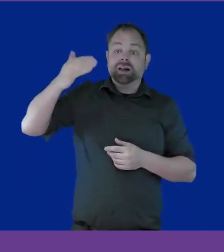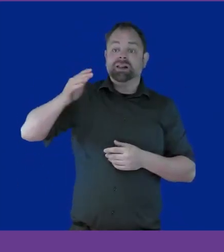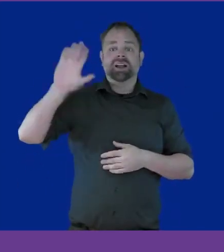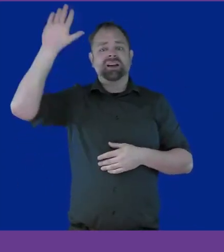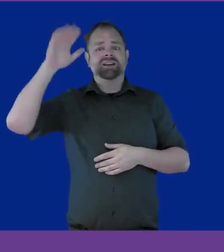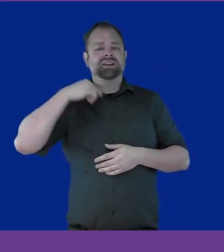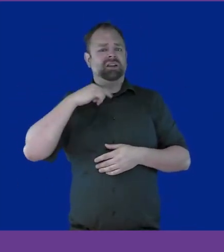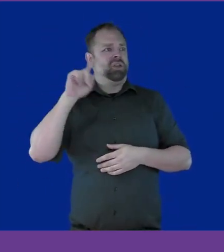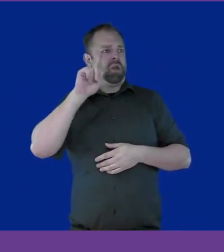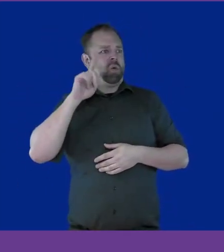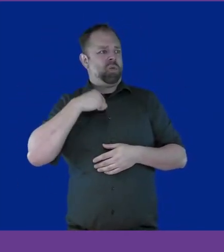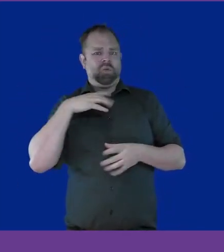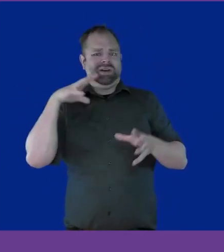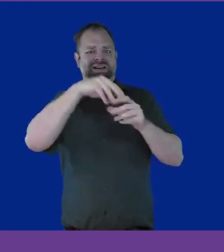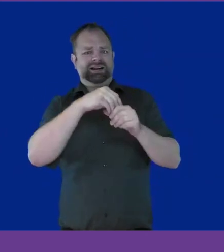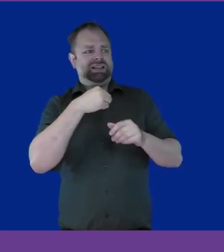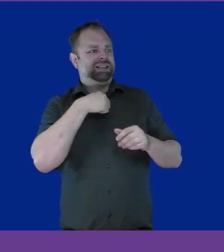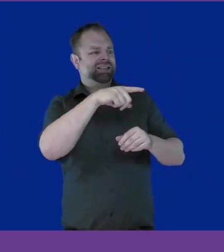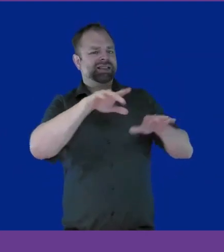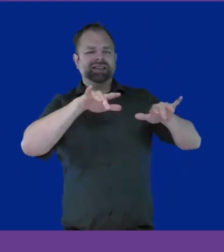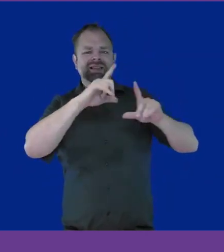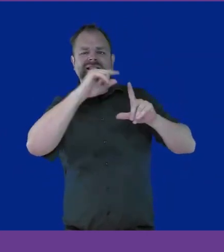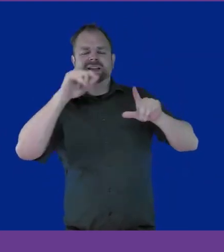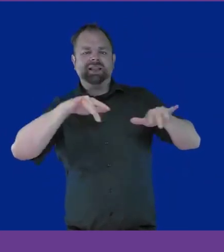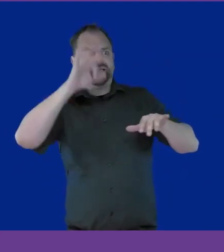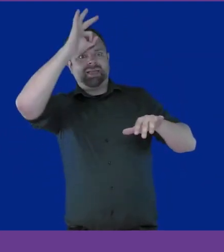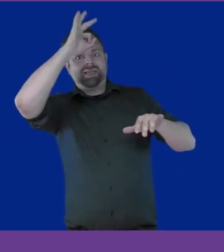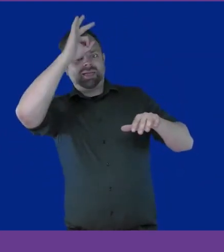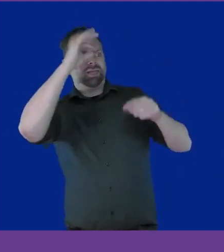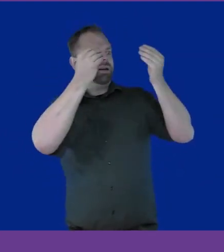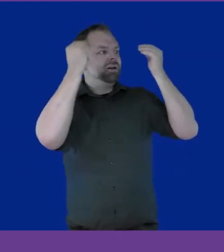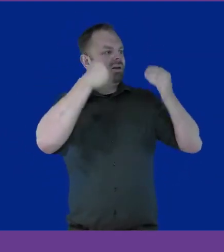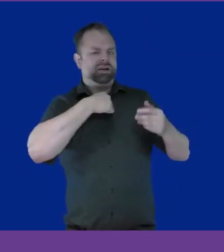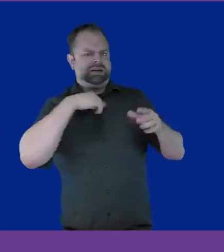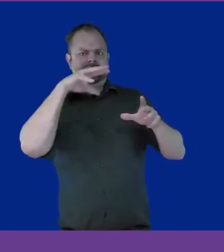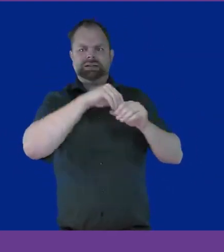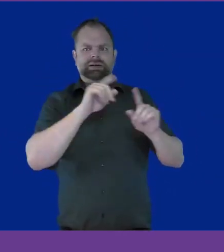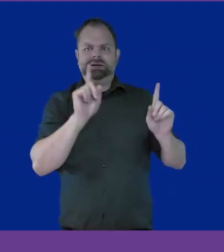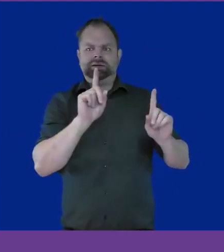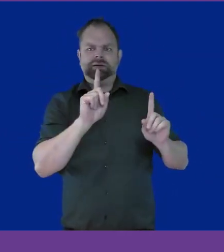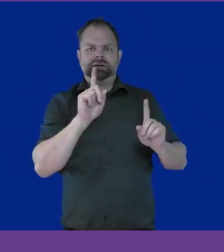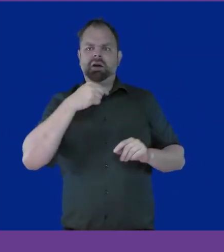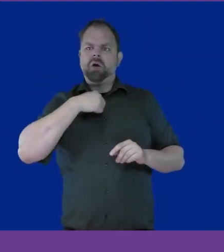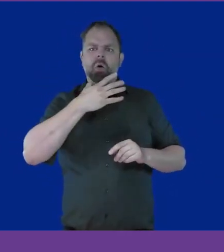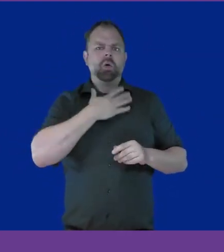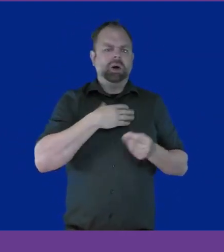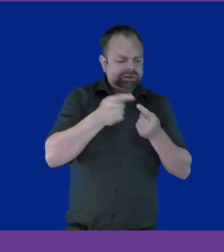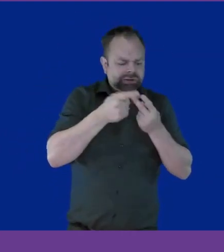people. We want to be a part of the mainstream solutions. And that's what's important with